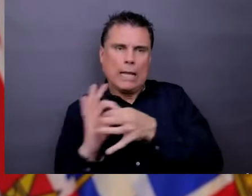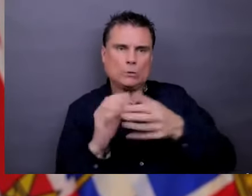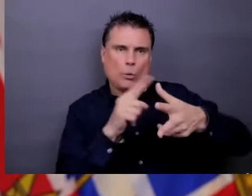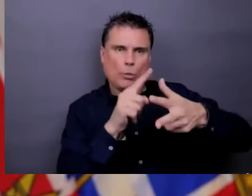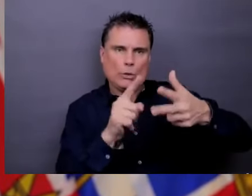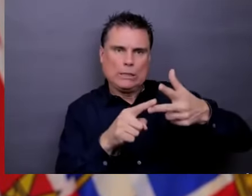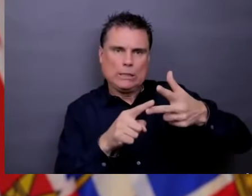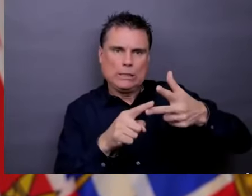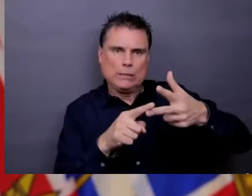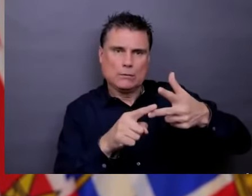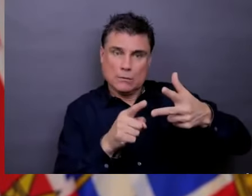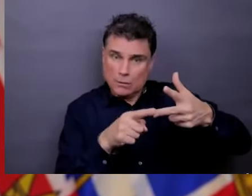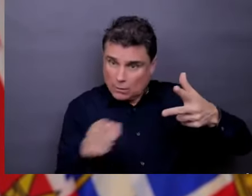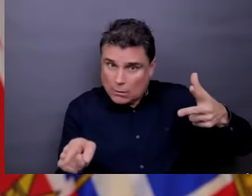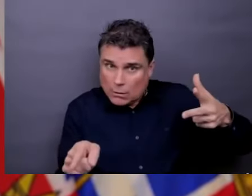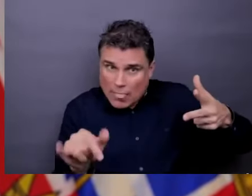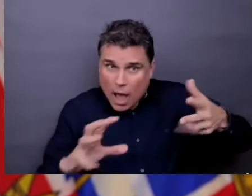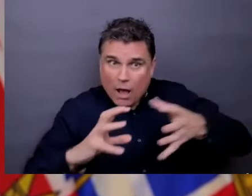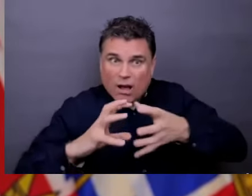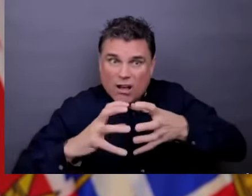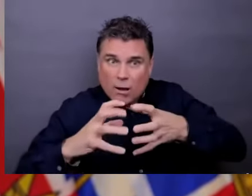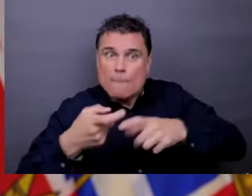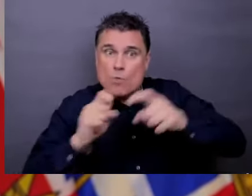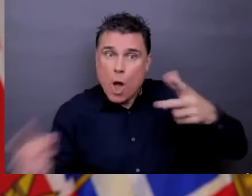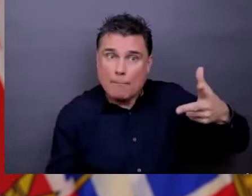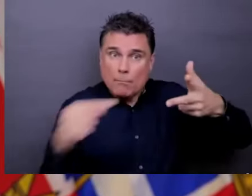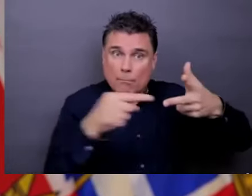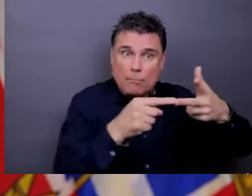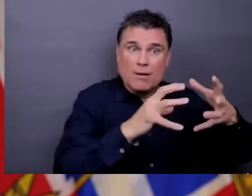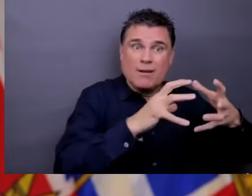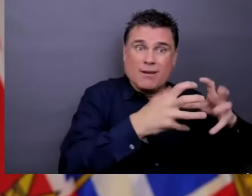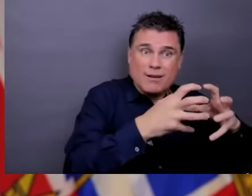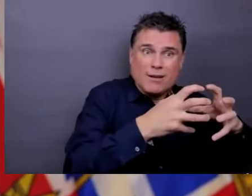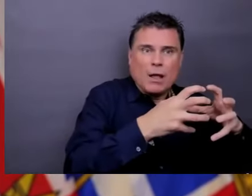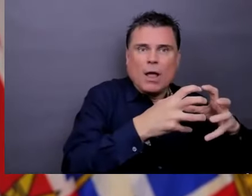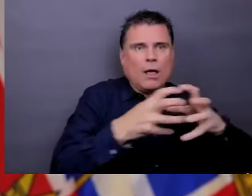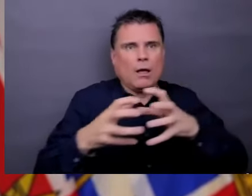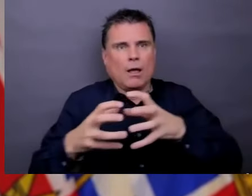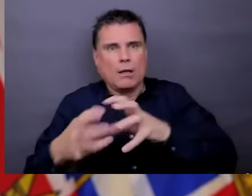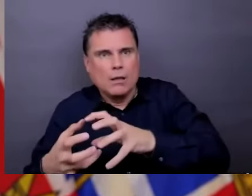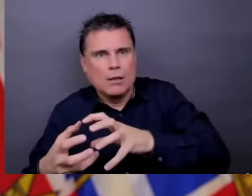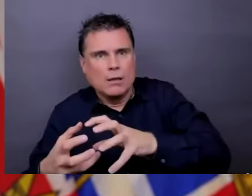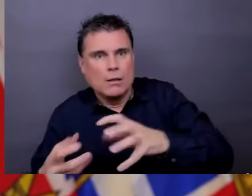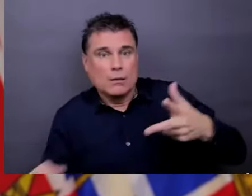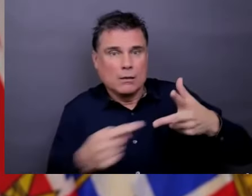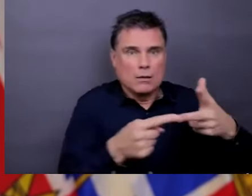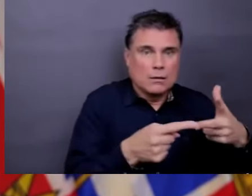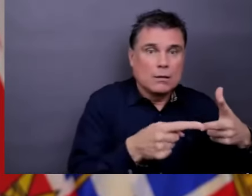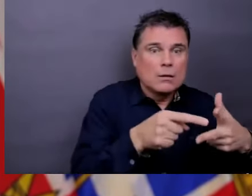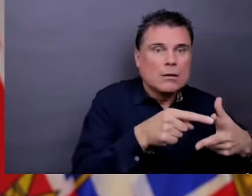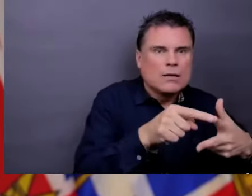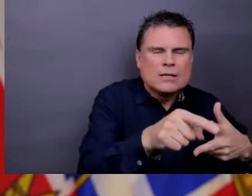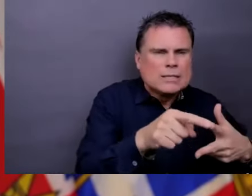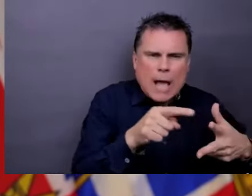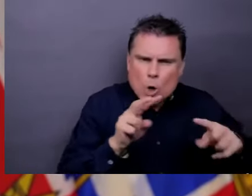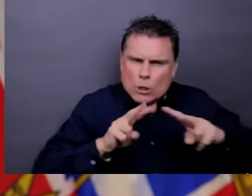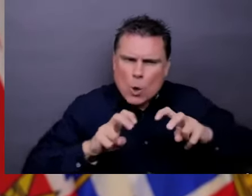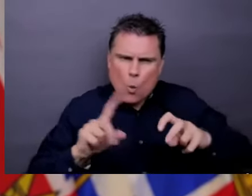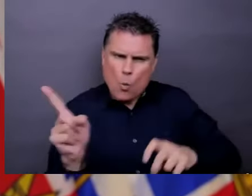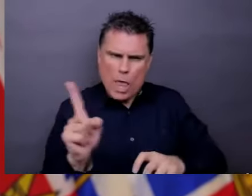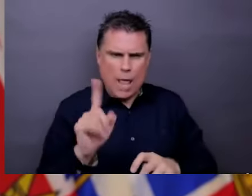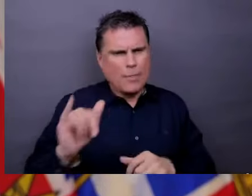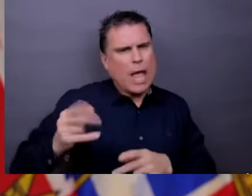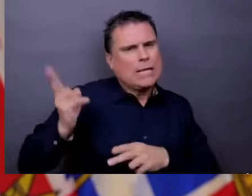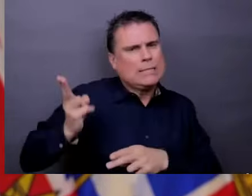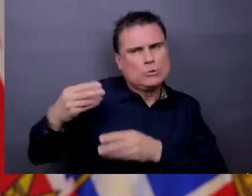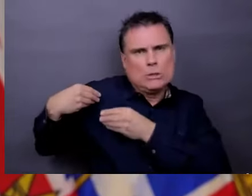there's some that are, and one of the mutations that this variant that was originally associated with Nigeria has is one that is